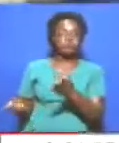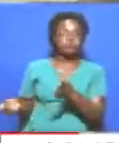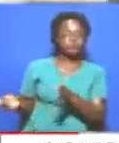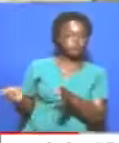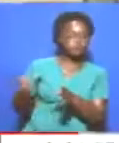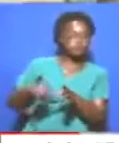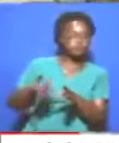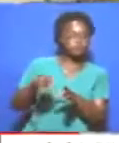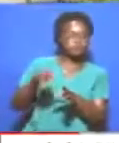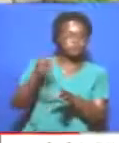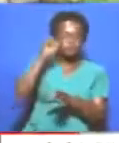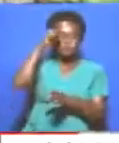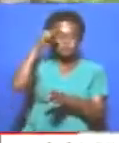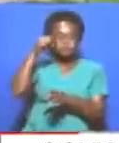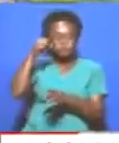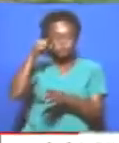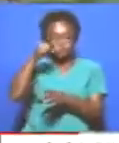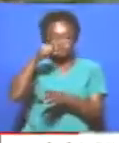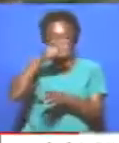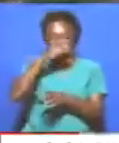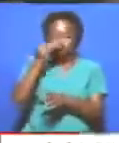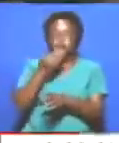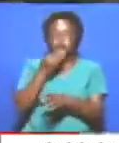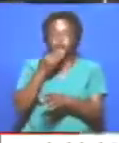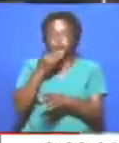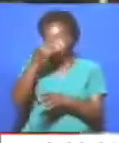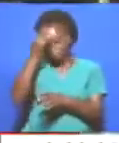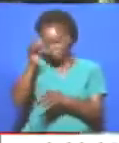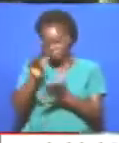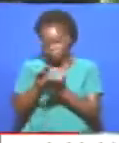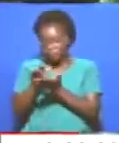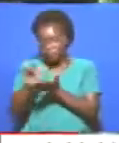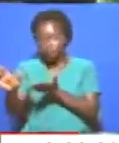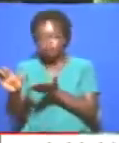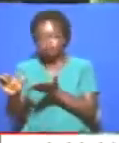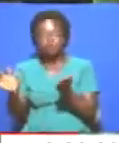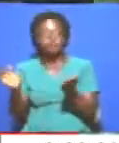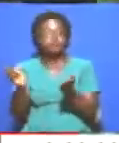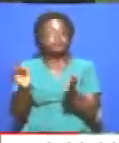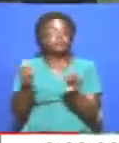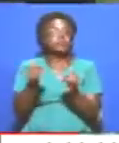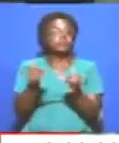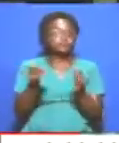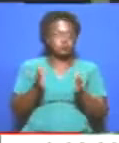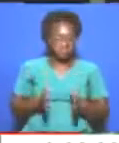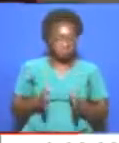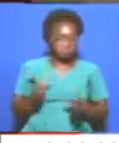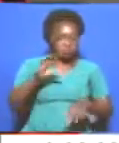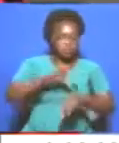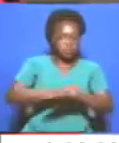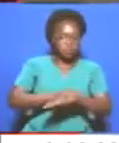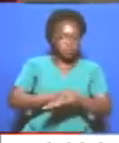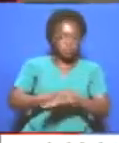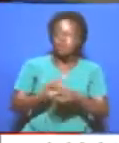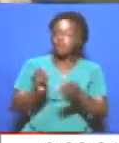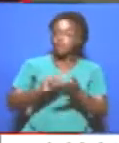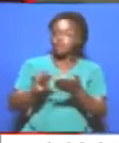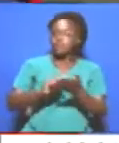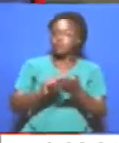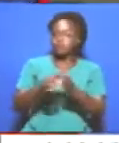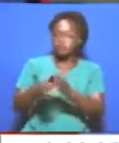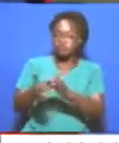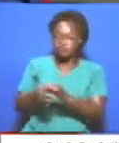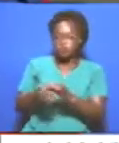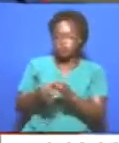the exit of Musalia Mudavadi and Moses Wetangula. In an agreement signed Wednesday, the coalition that brings together Kalonzo Musyoka, Gideon